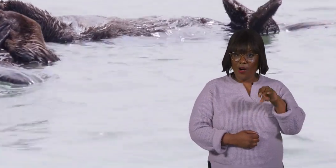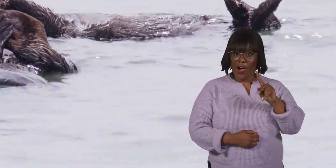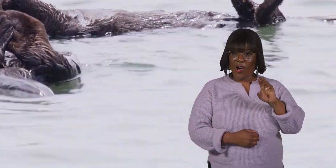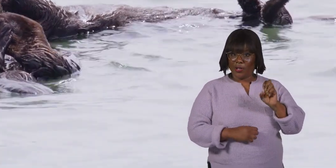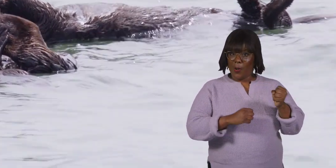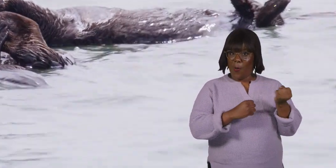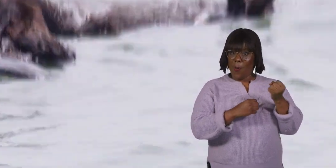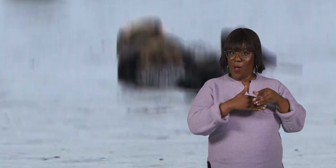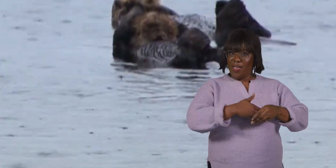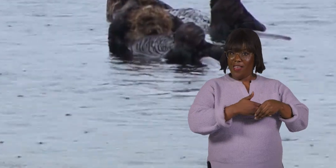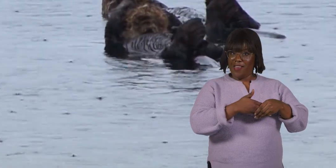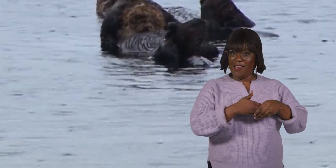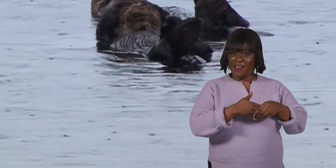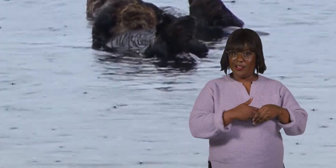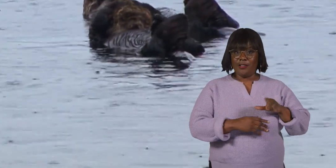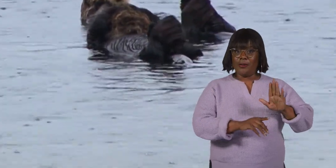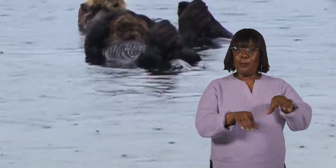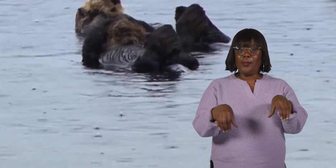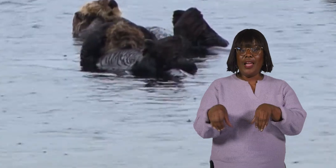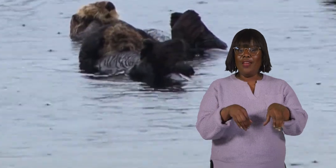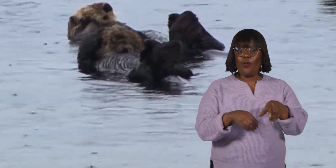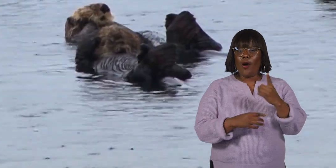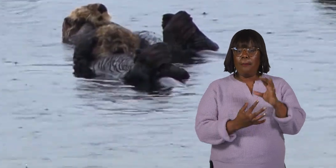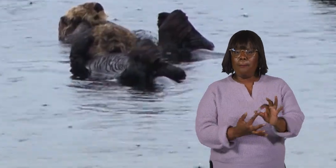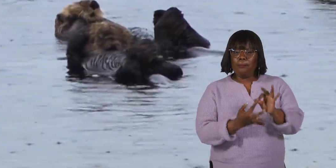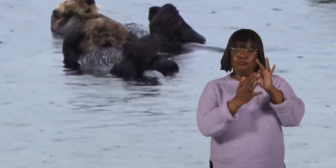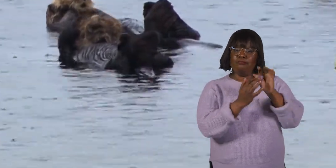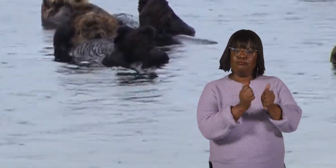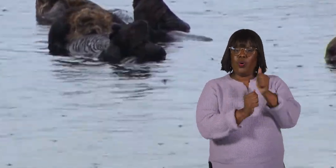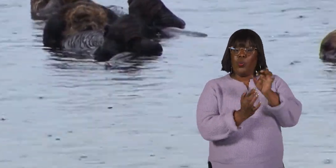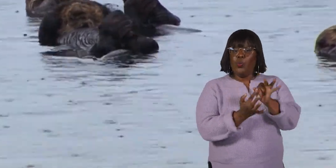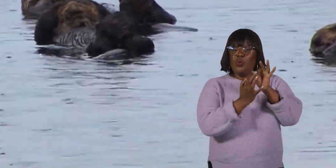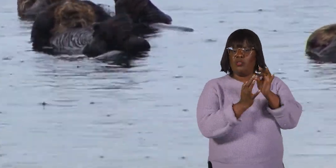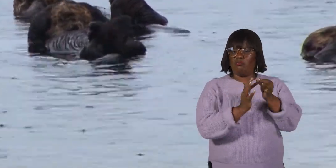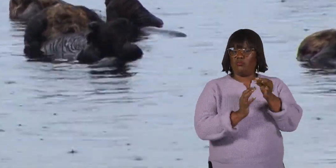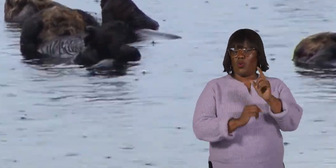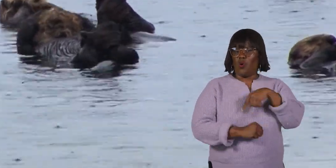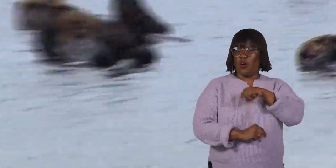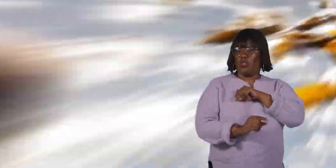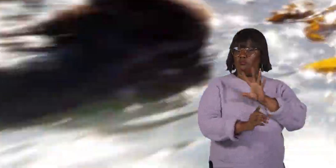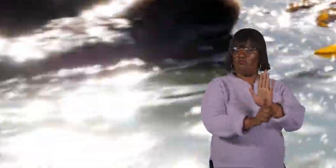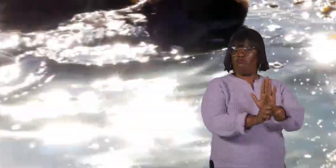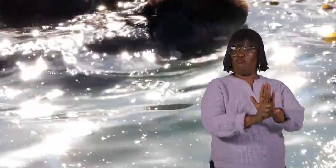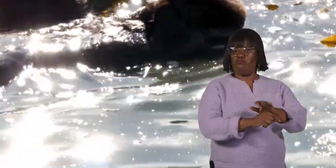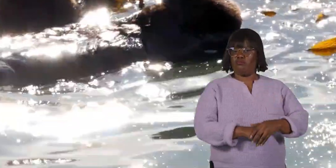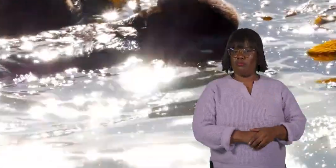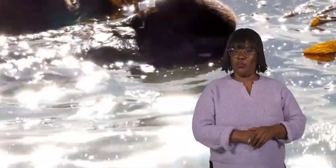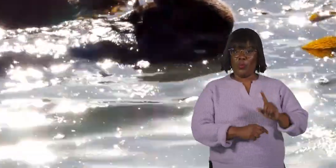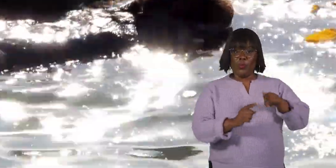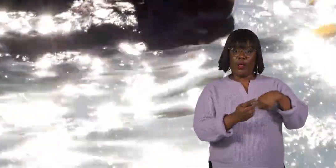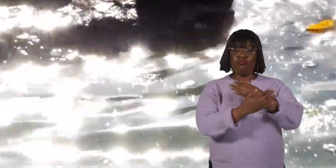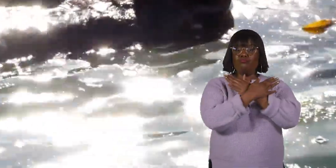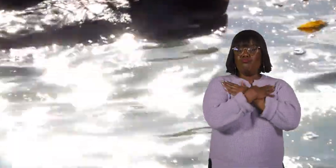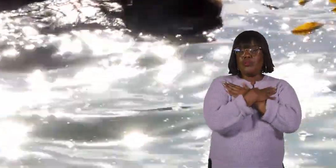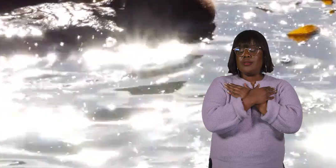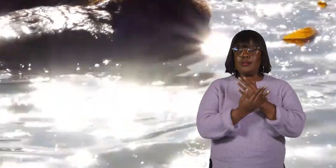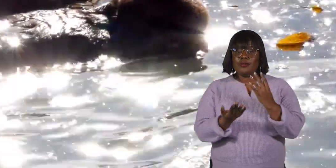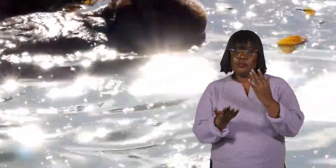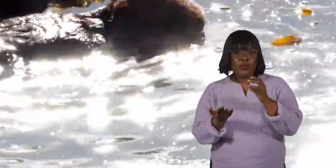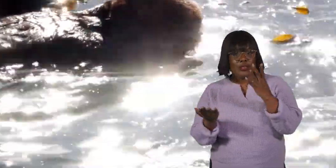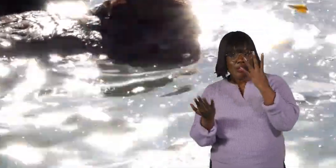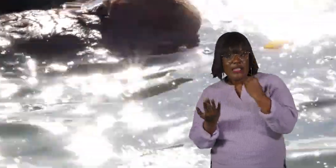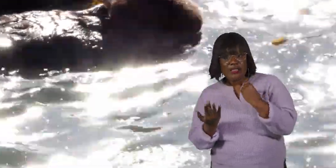hold hands? This behavior is one of their most endearing qualities. When they are resting or sleeping,